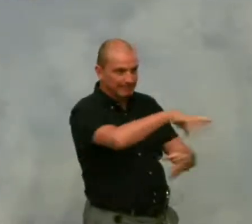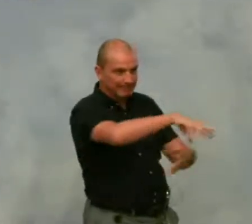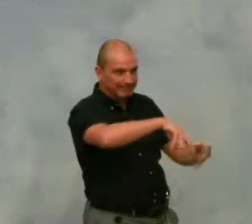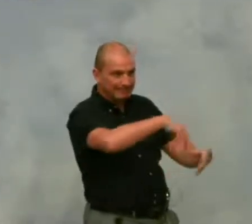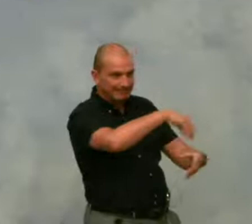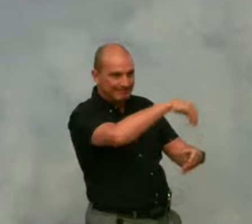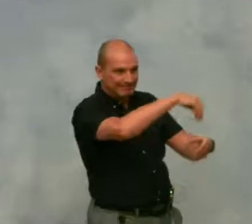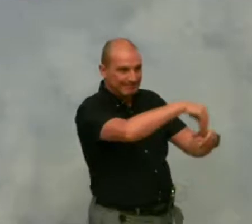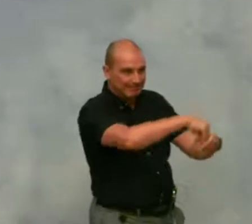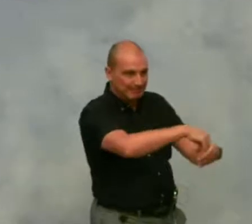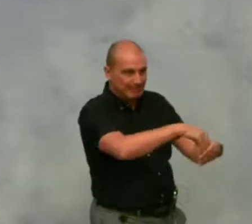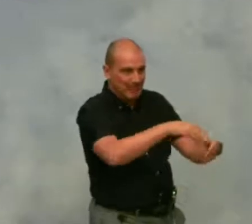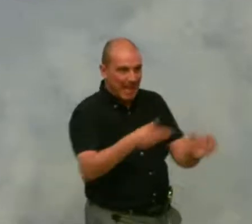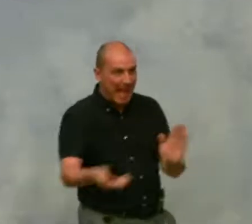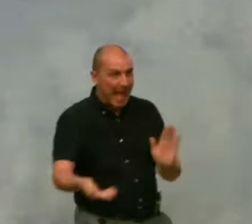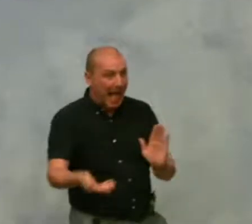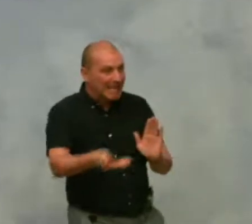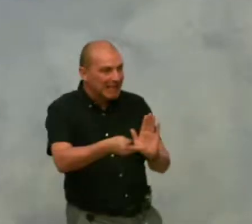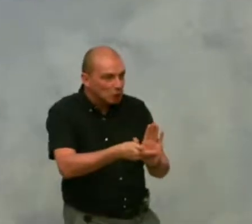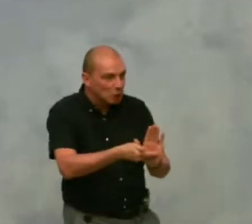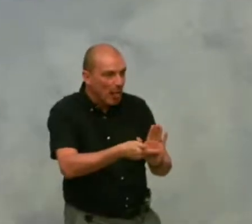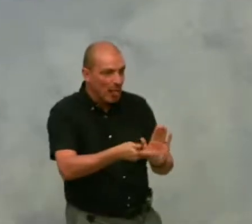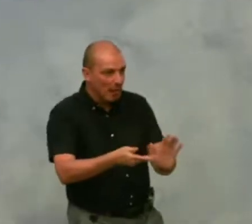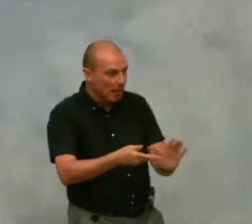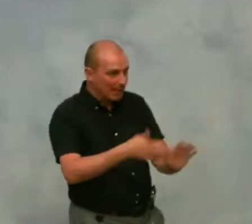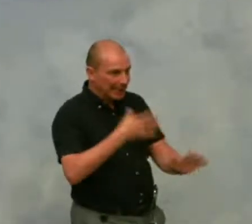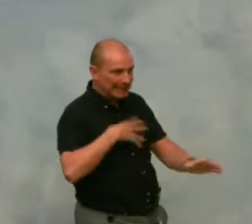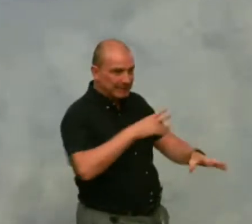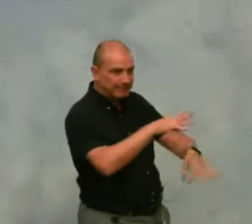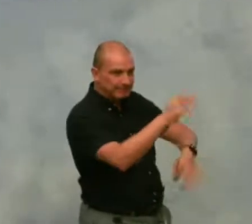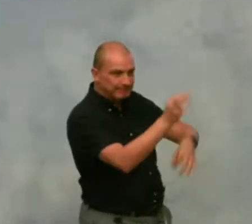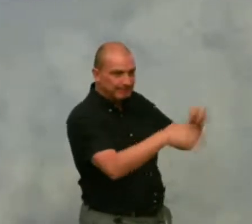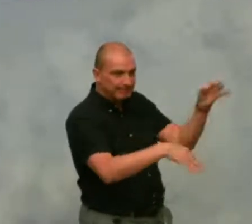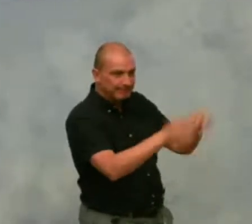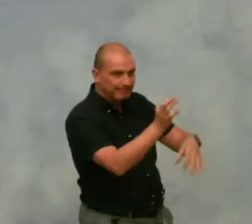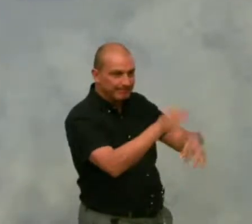any additional cost associated with this.